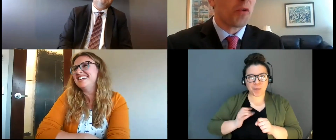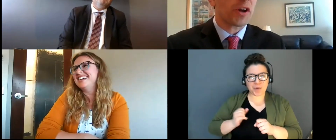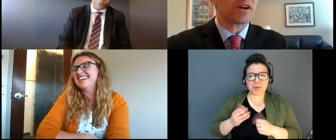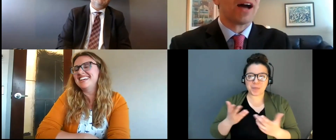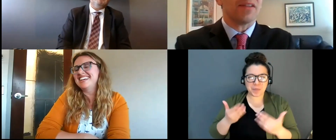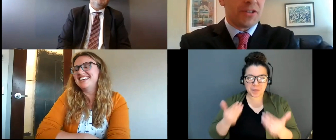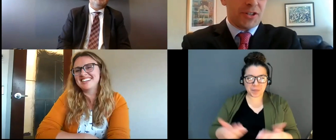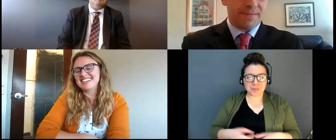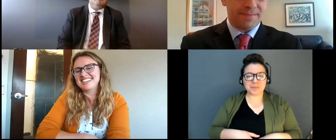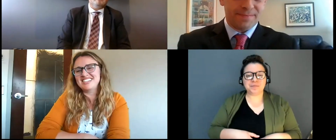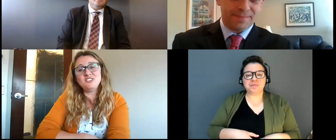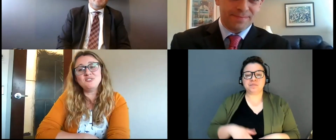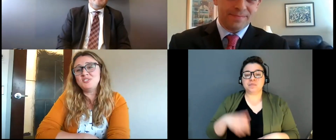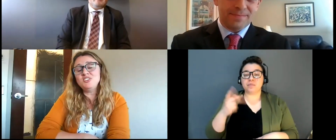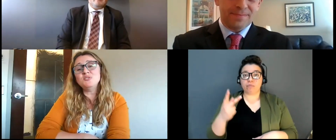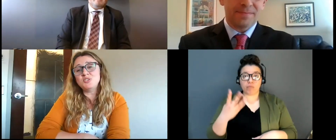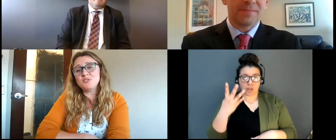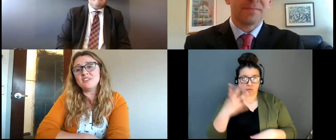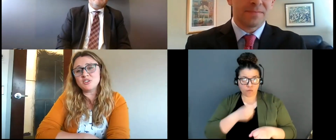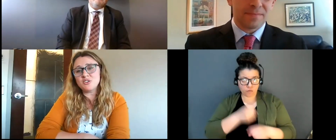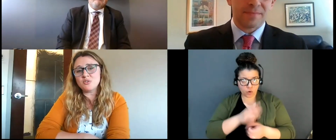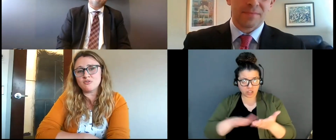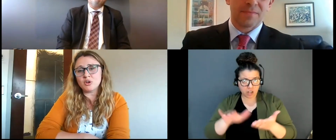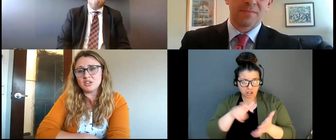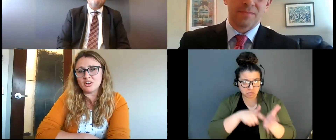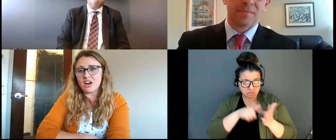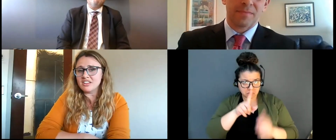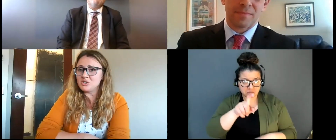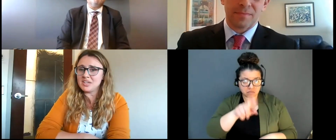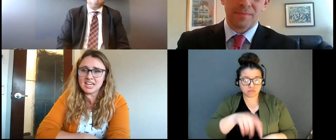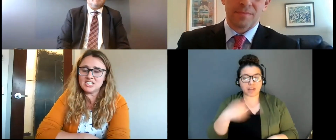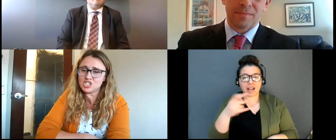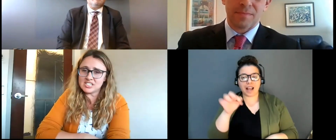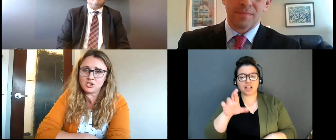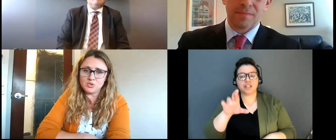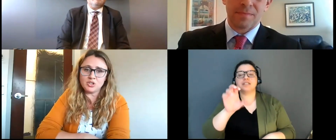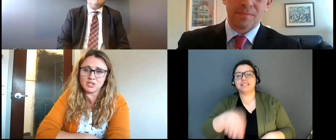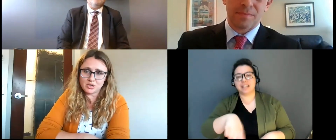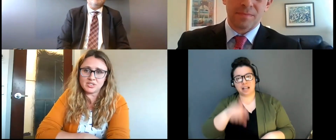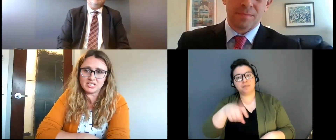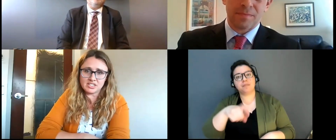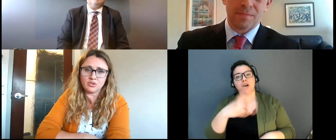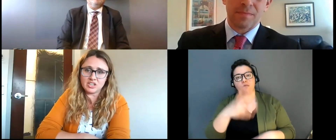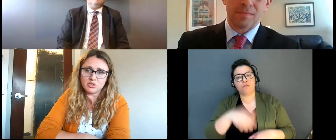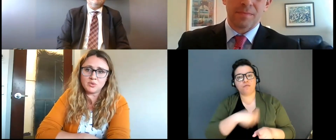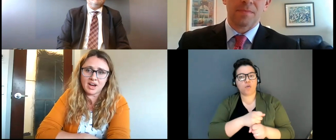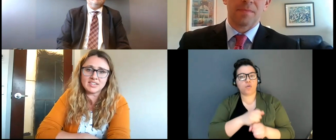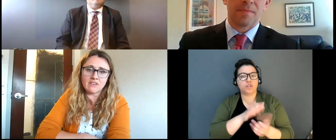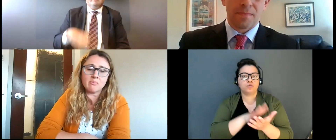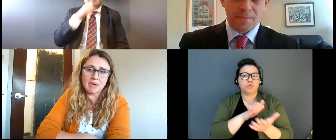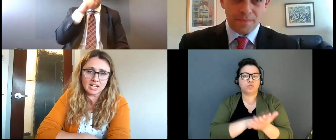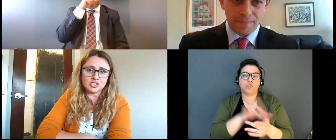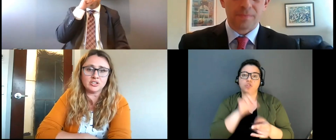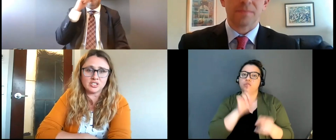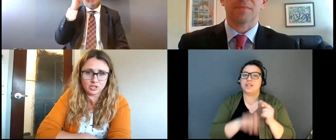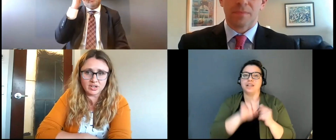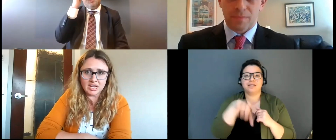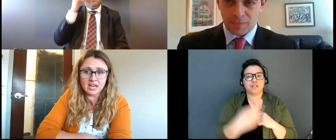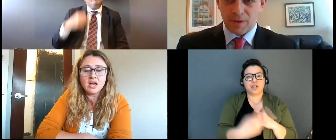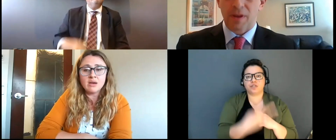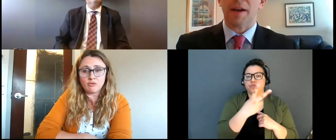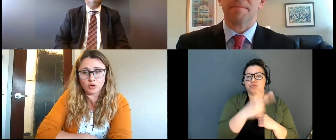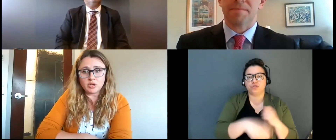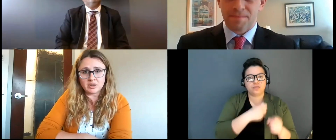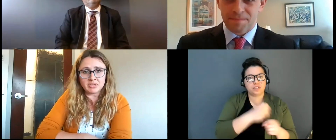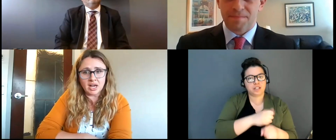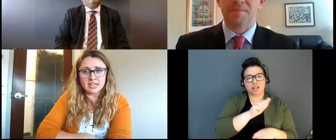have to go to a 4-year college? You do have to go to a 4-year college. You can't just use your associate's degree. You do have to have a bachelor's